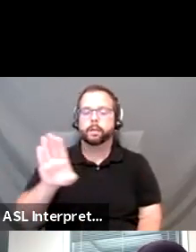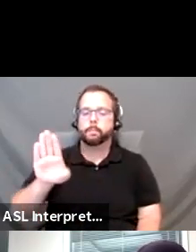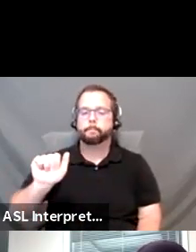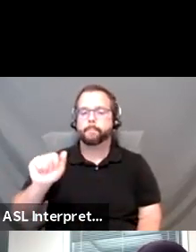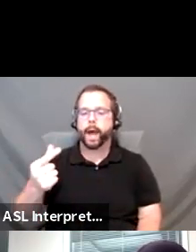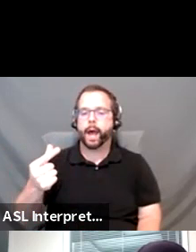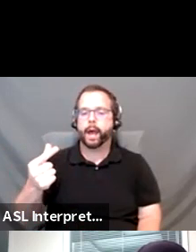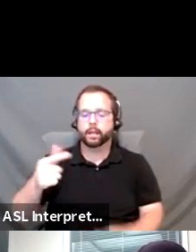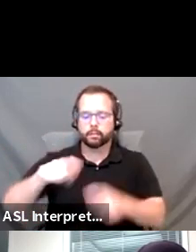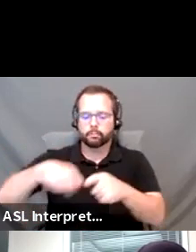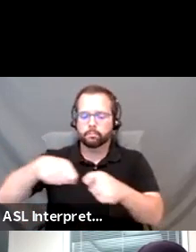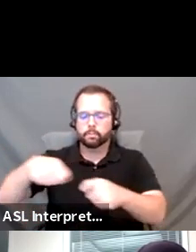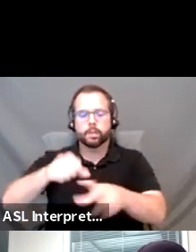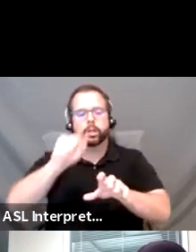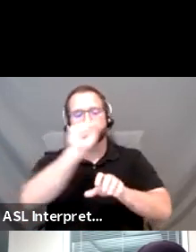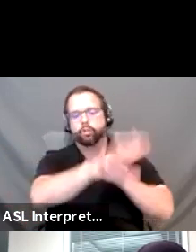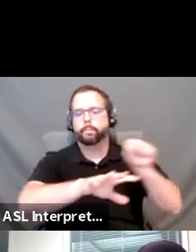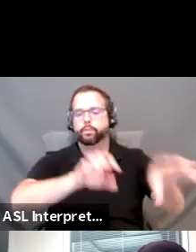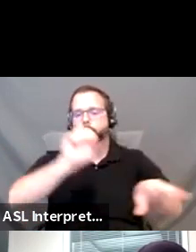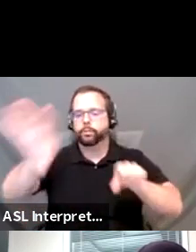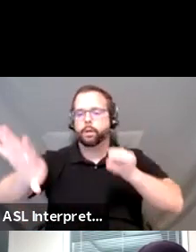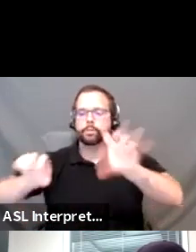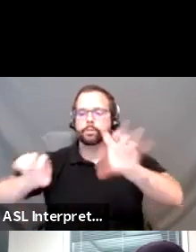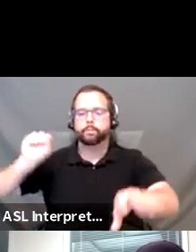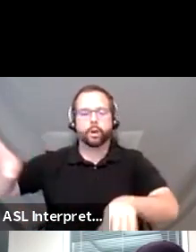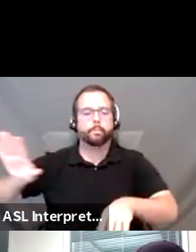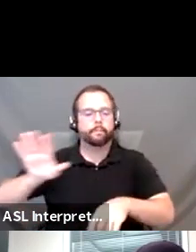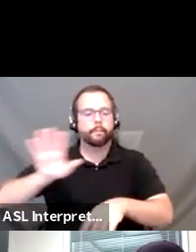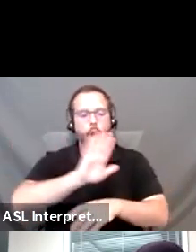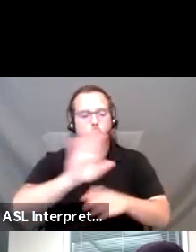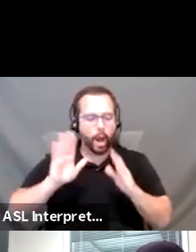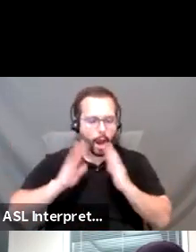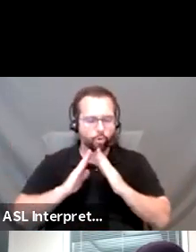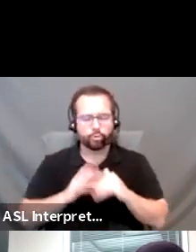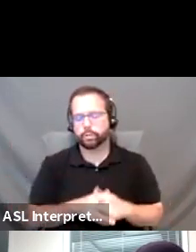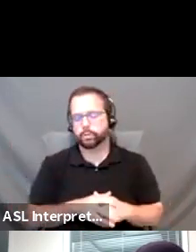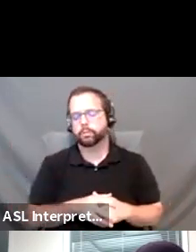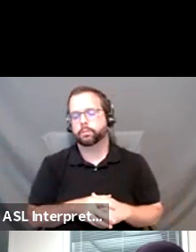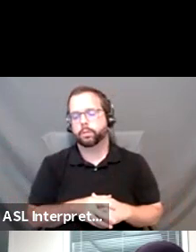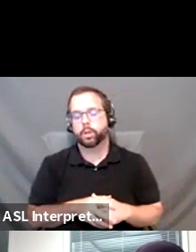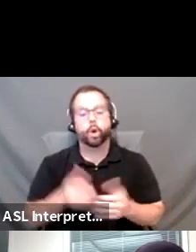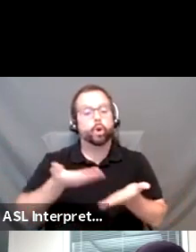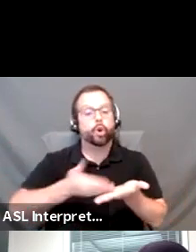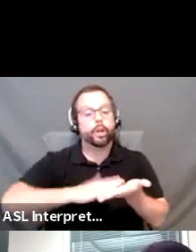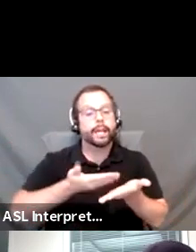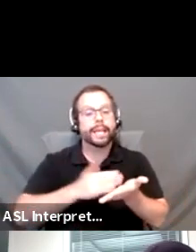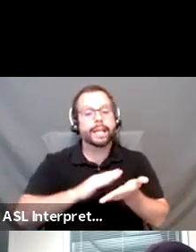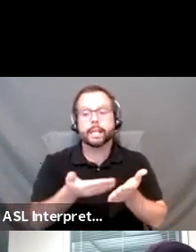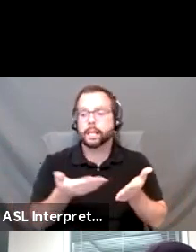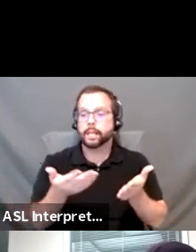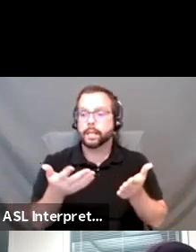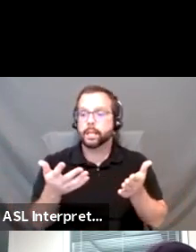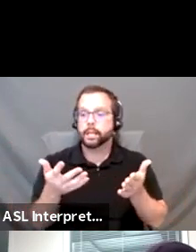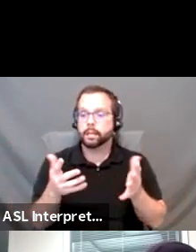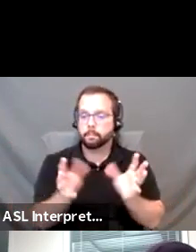people were providing all the ingredients to the cooking sessions, and then you were all doing it on Zoom together. And